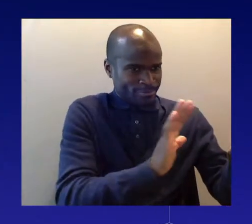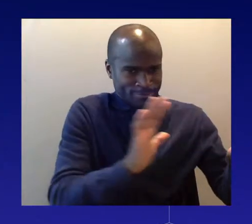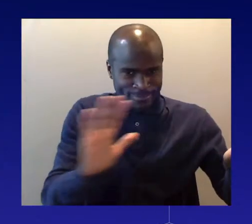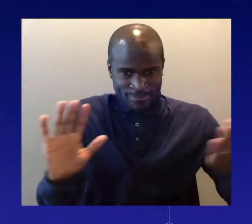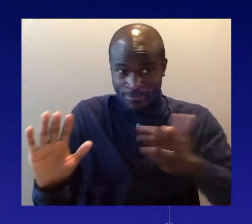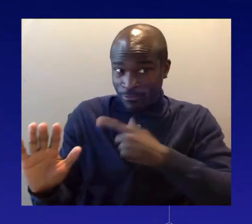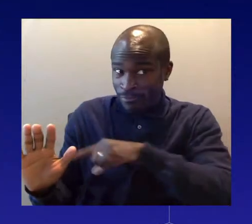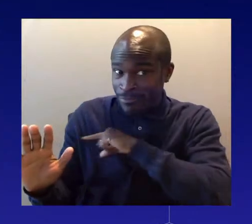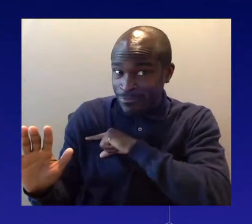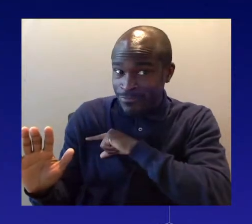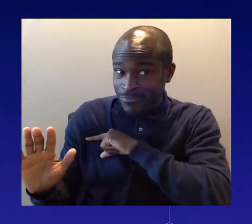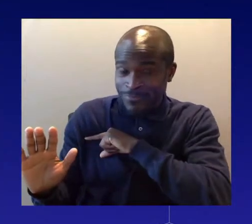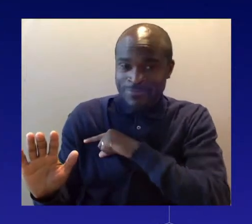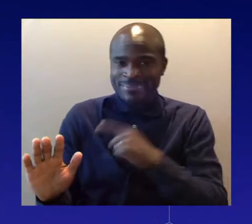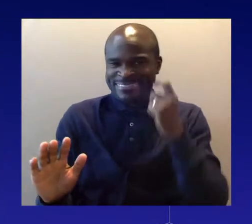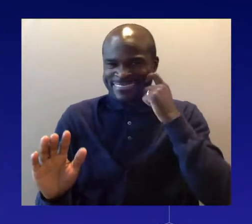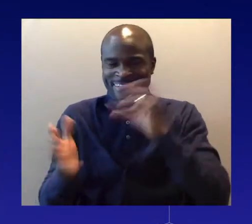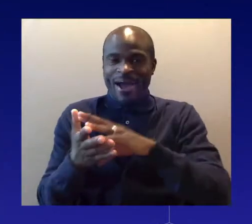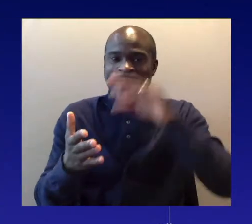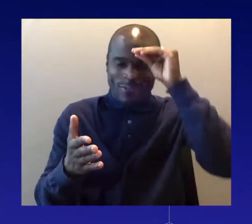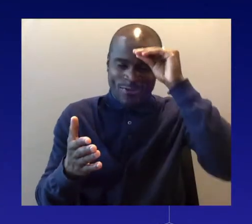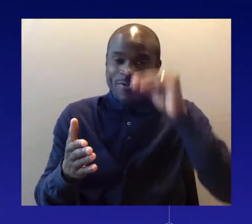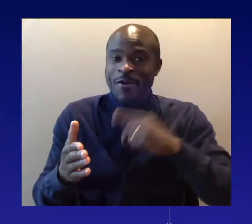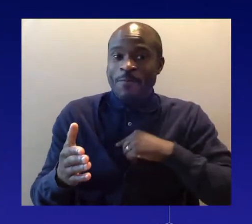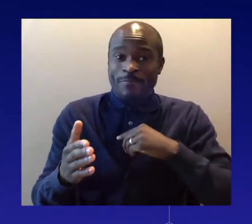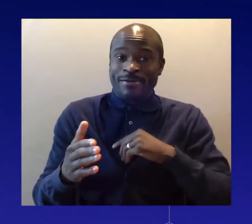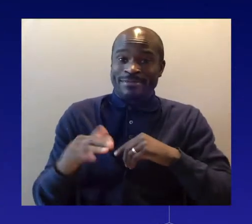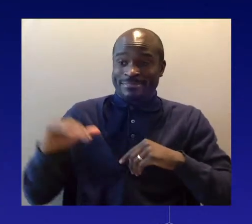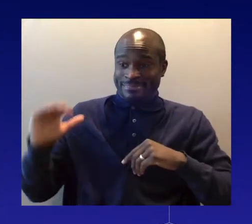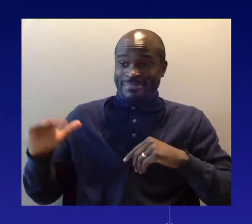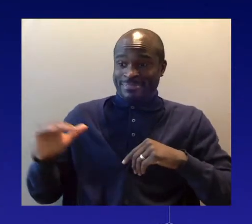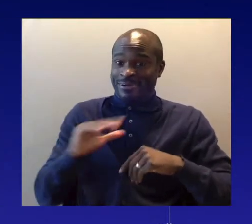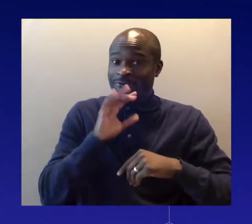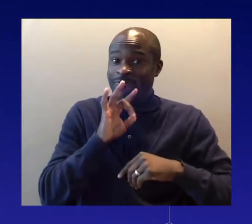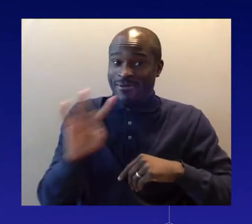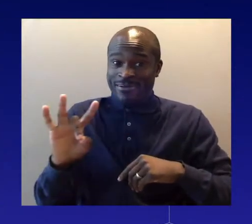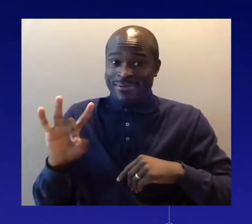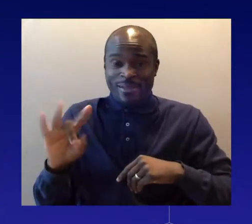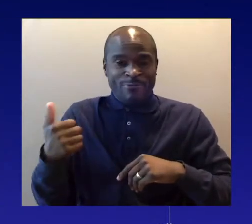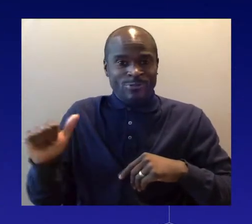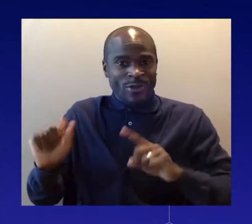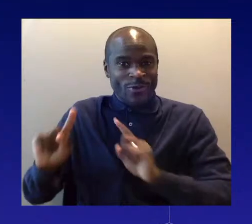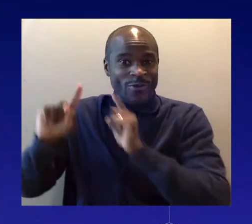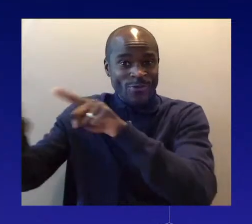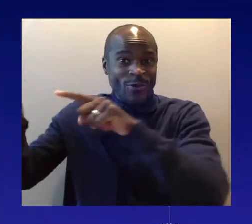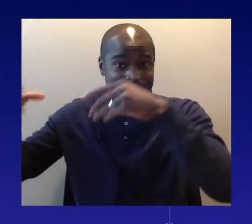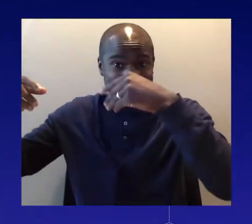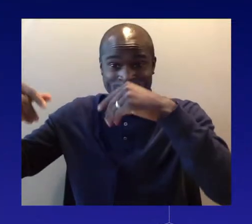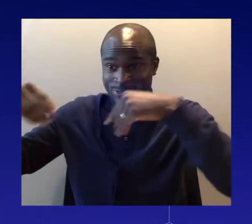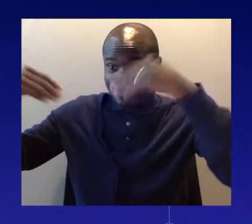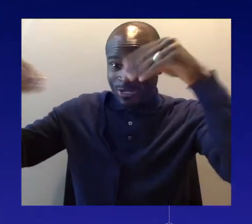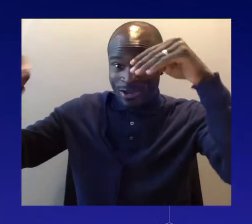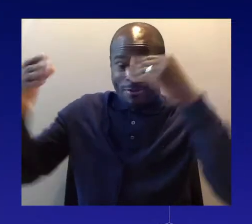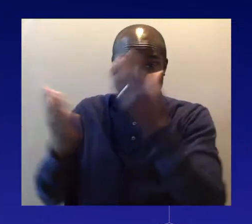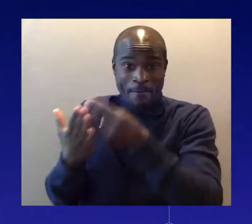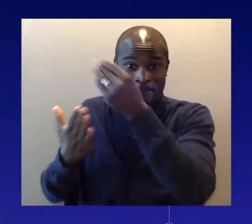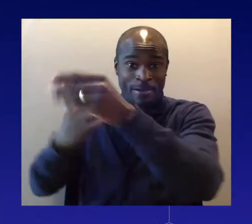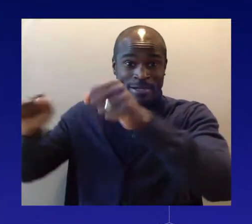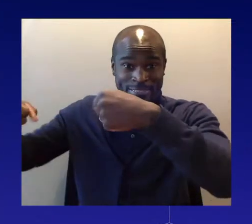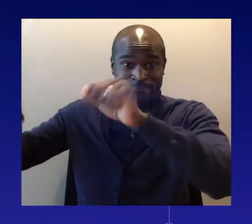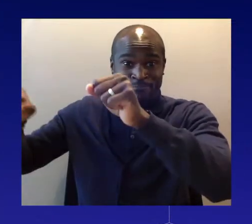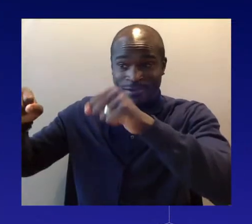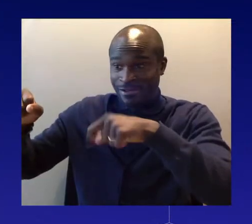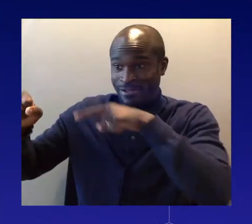bike shop. No, seriously. I was trying to give him this bike that was on sale because it was saving me some money, but he understood. He was like, well, what about that